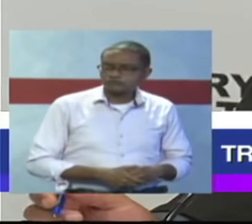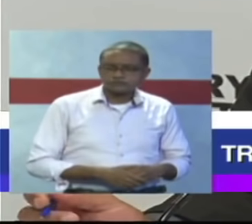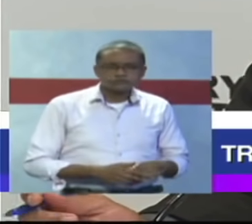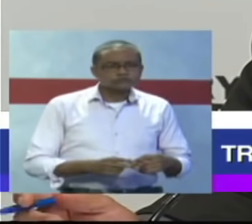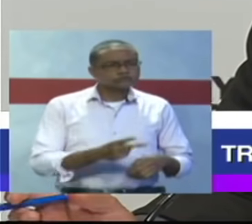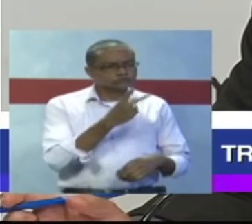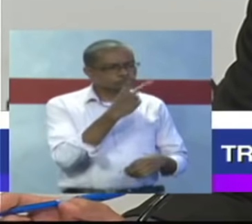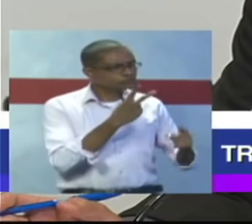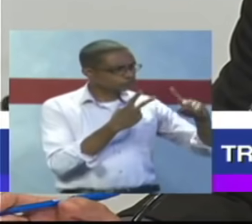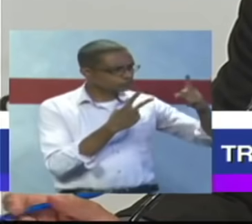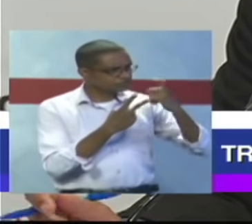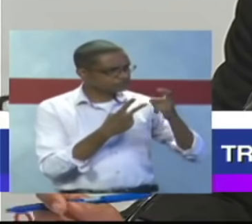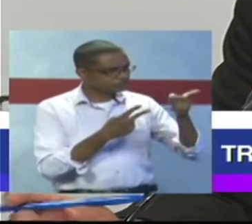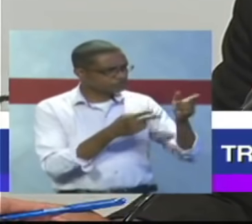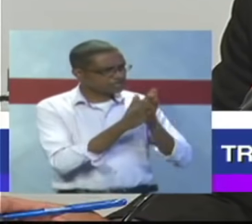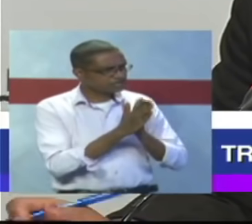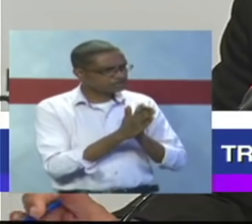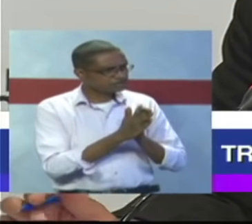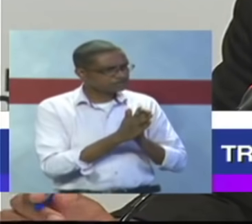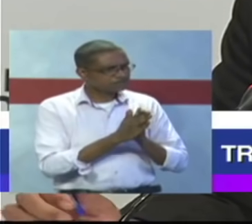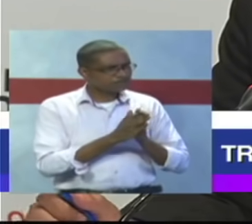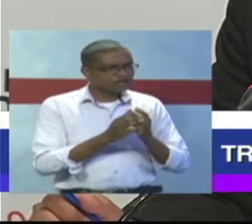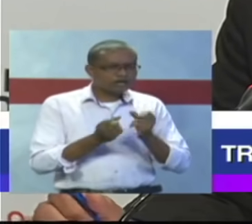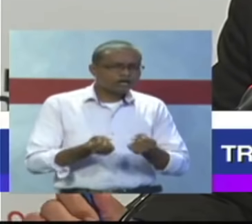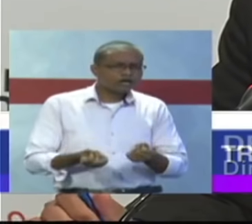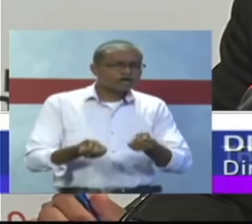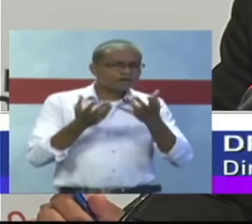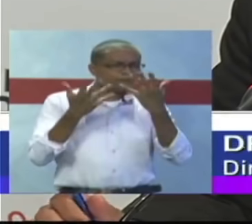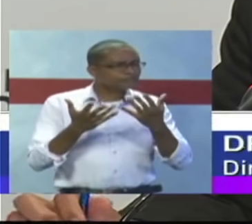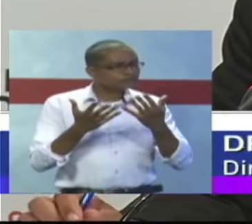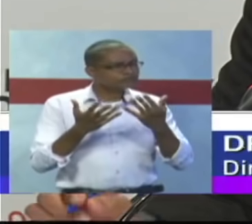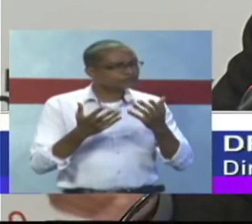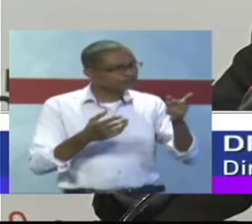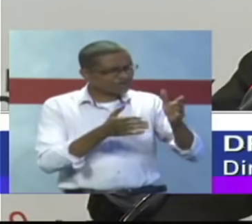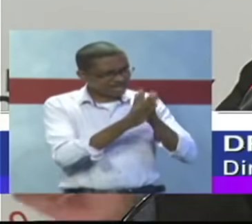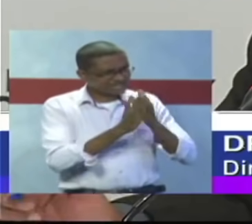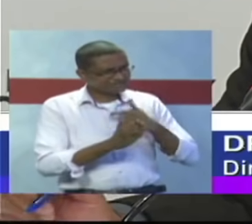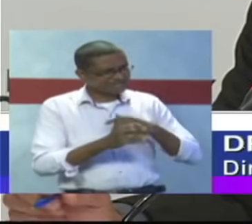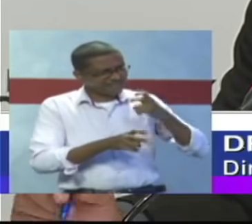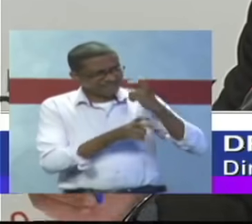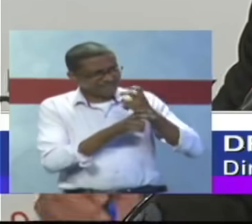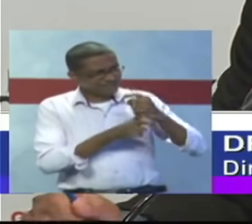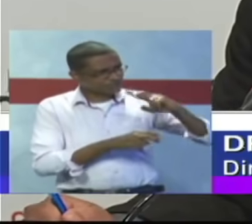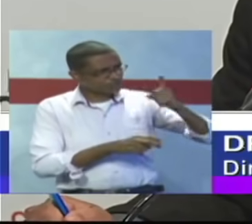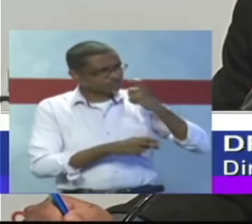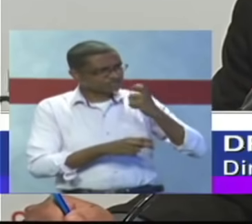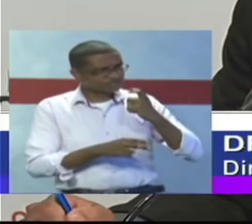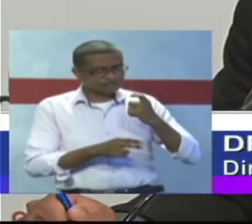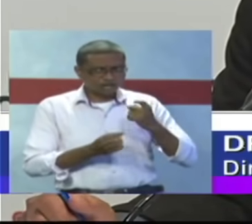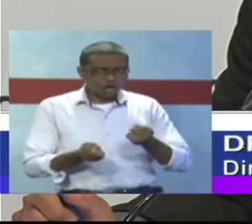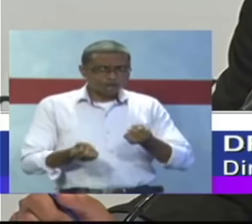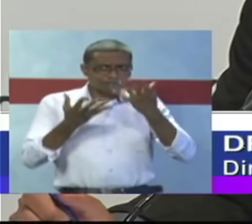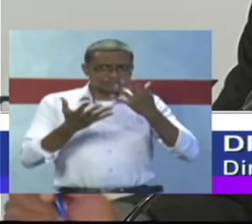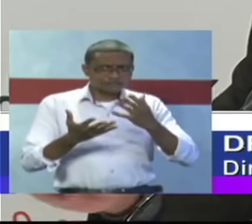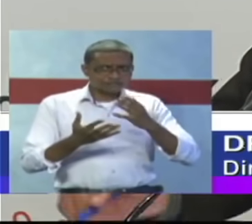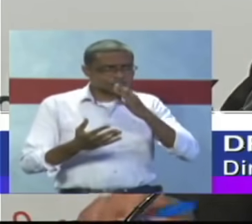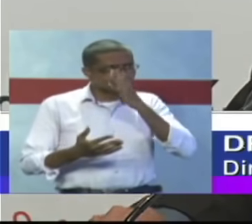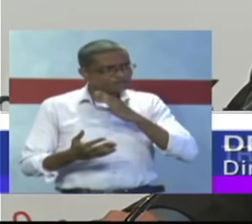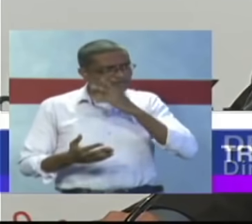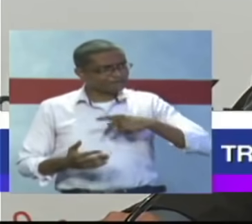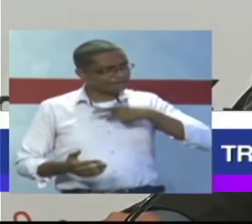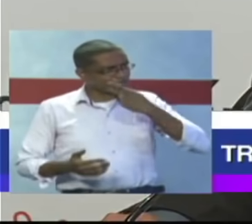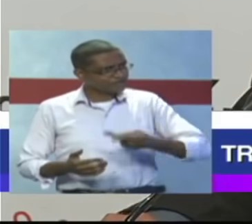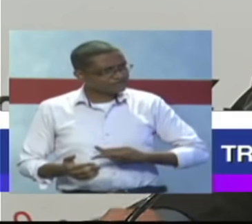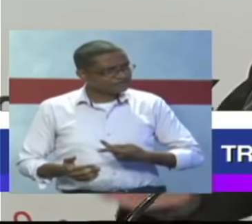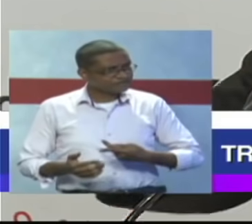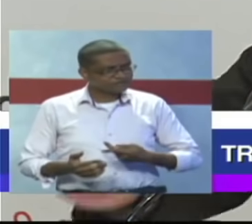Richard is asking me. Number one is in terms of the numbers. So he asked me actually a hard question. I don't actually have all the data in front of me,